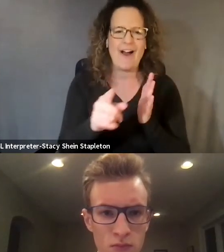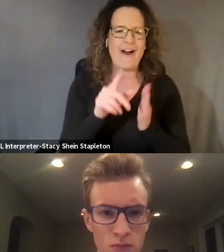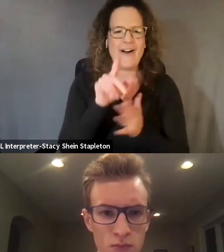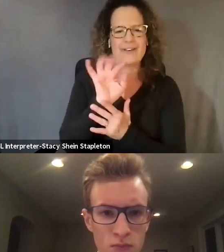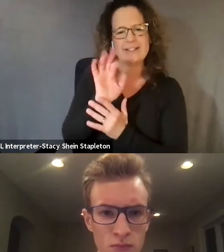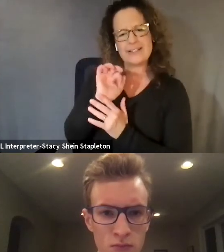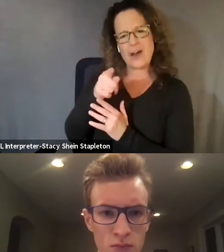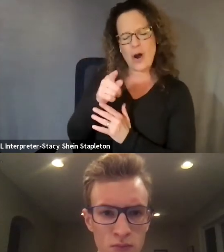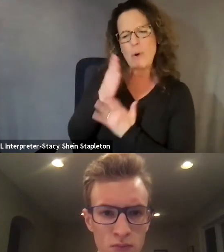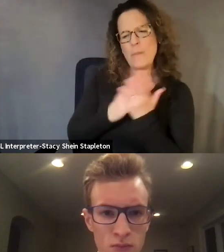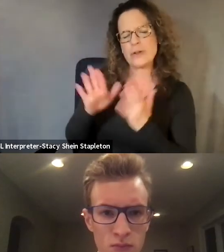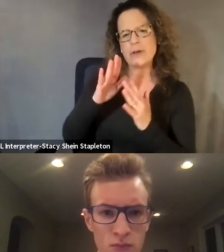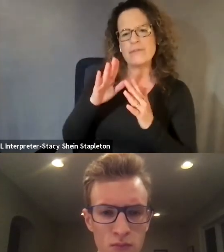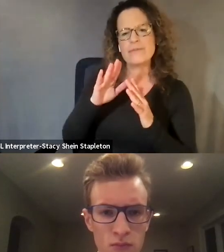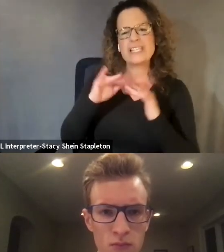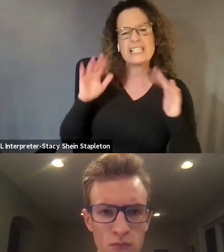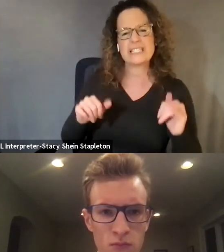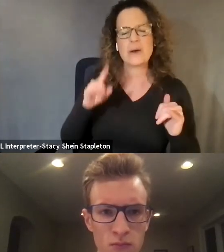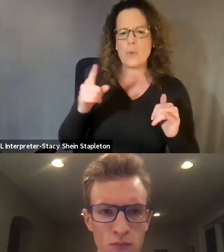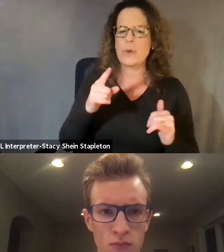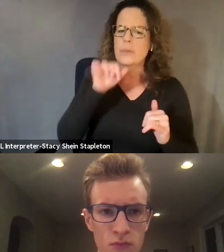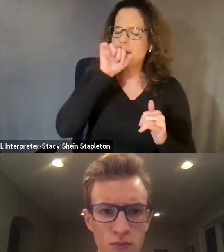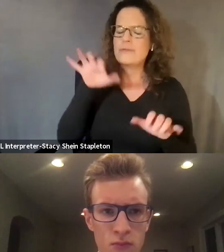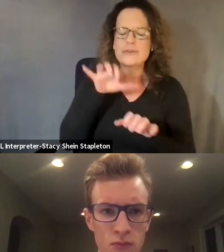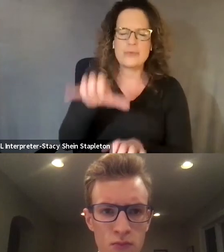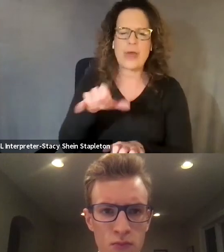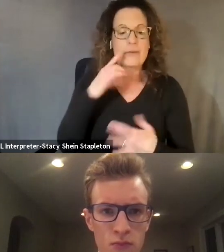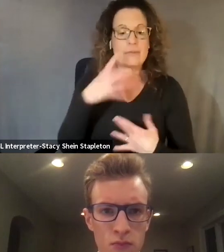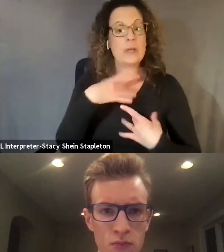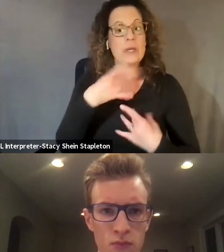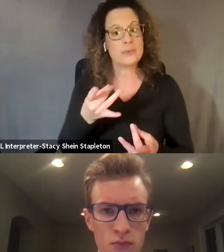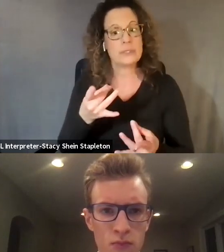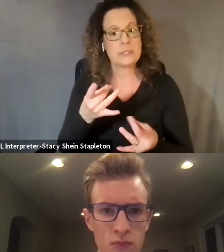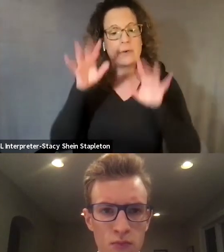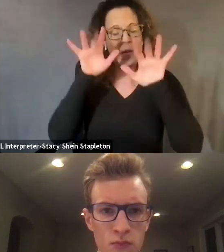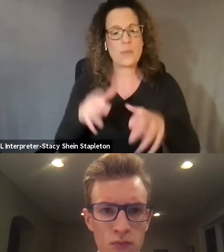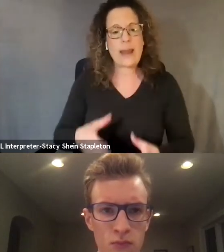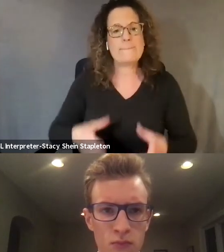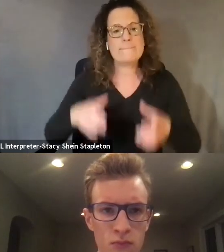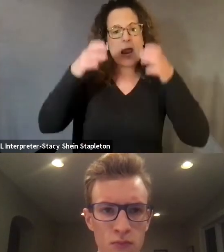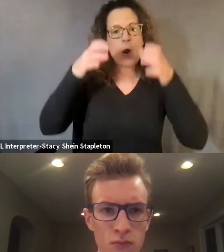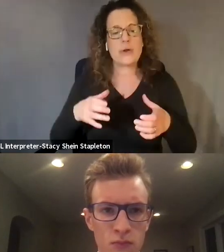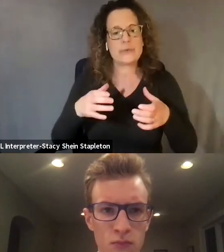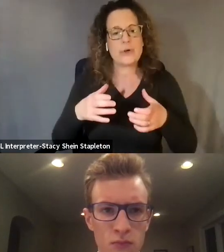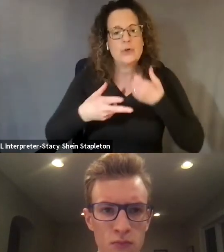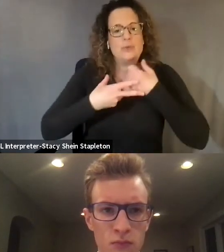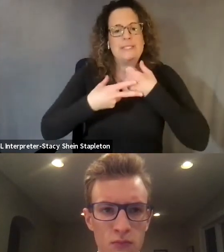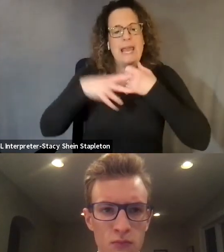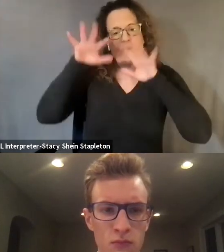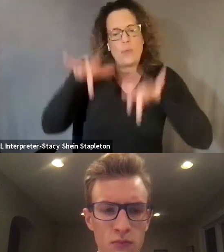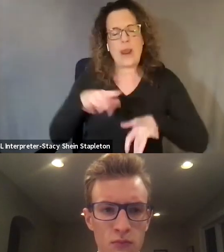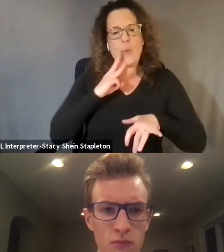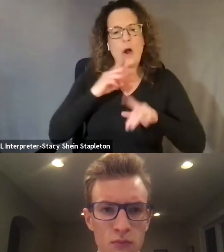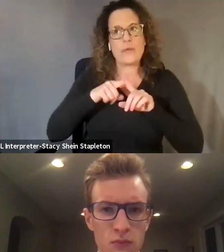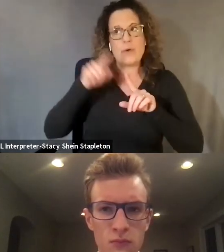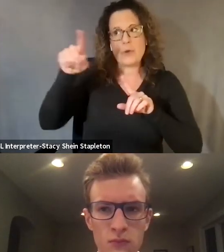or parts of TARP, we'd love to do that. If you're interested in rain barrels to help harvest rainwater from the roof